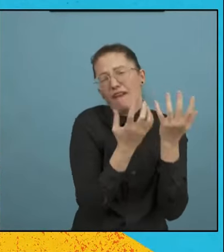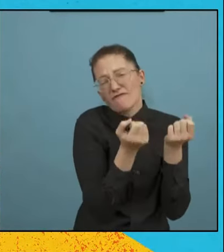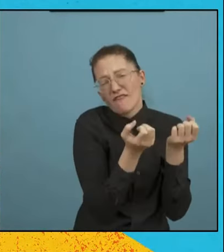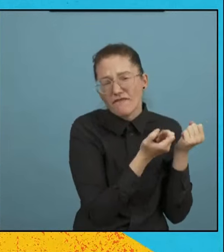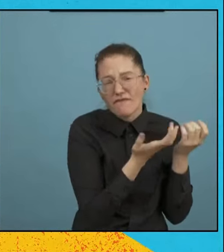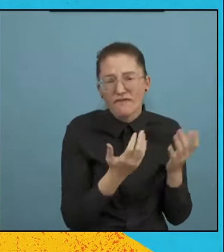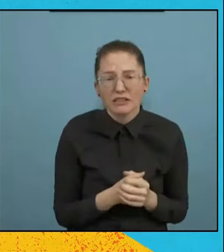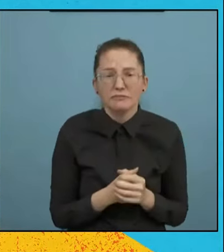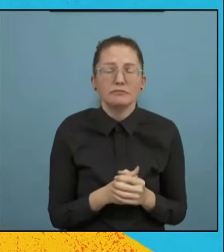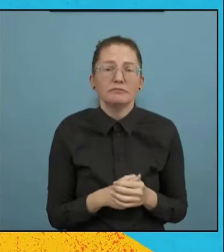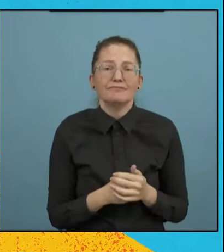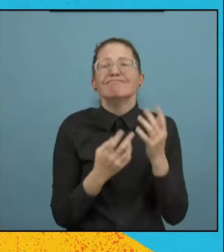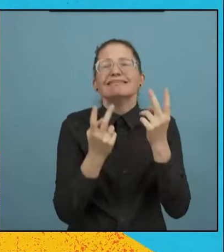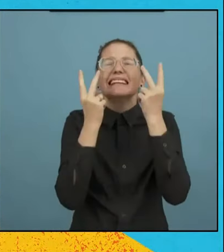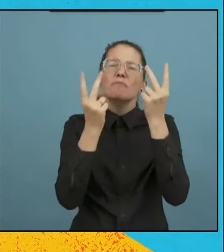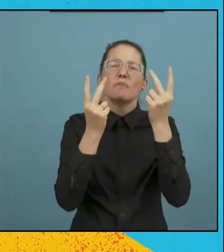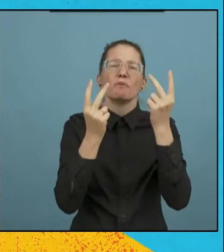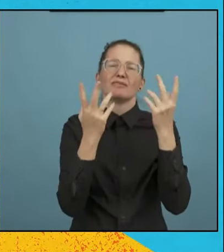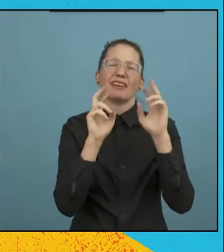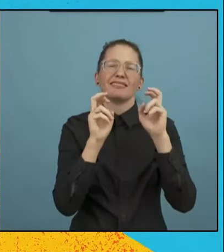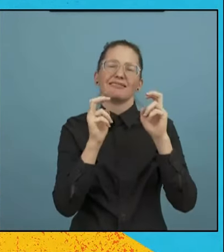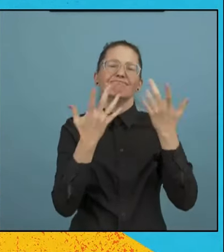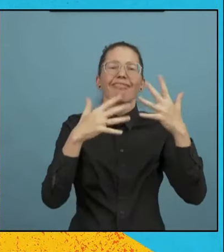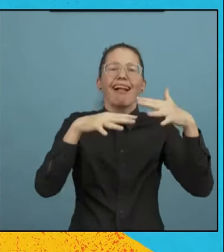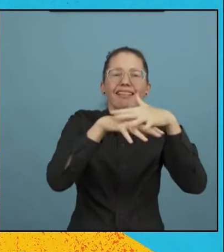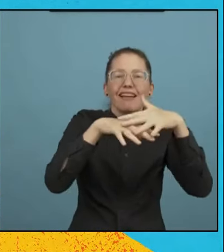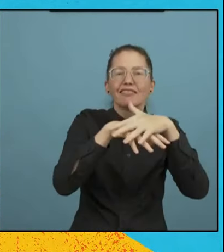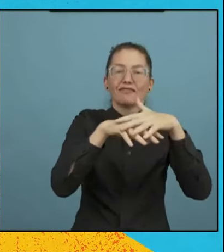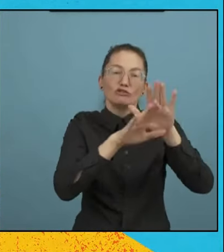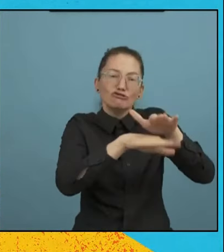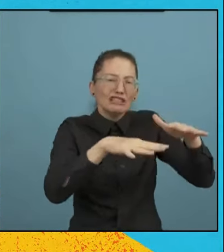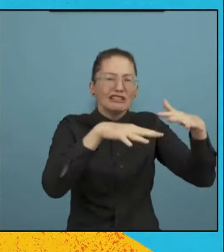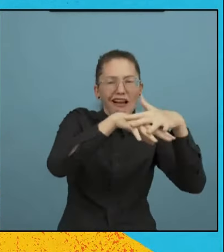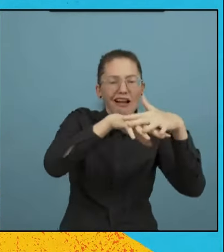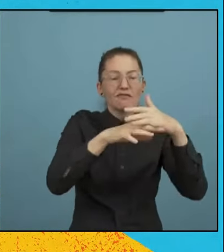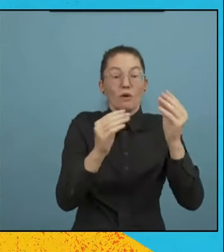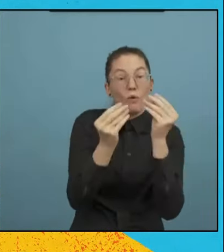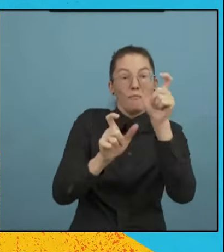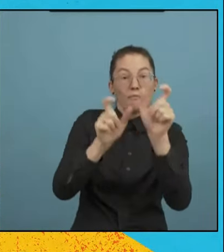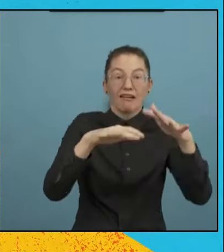settings as part of the Council's Children and Armed Conflict agenda.